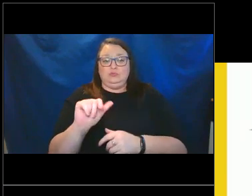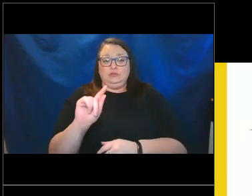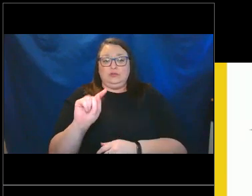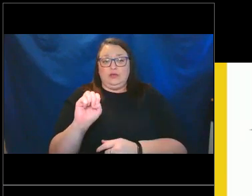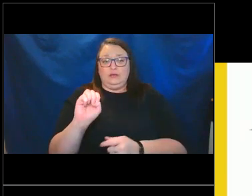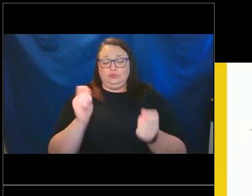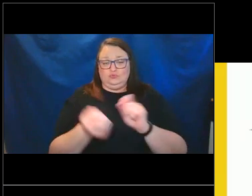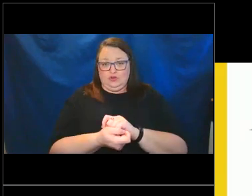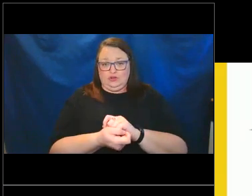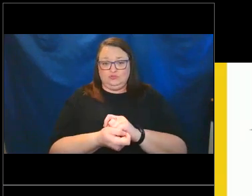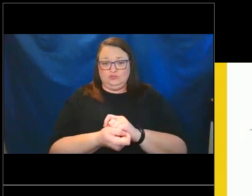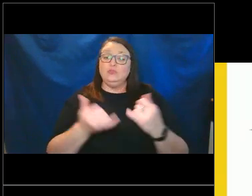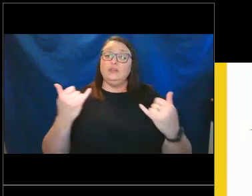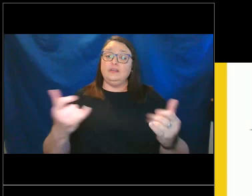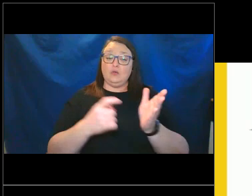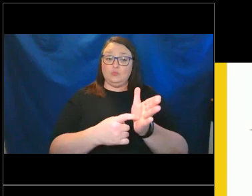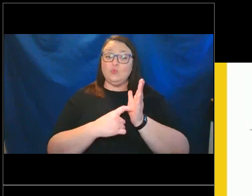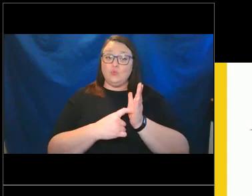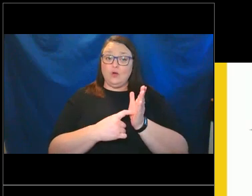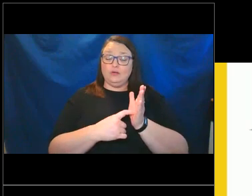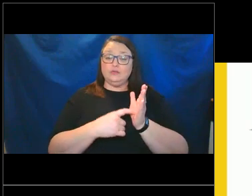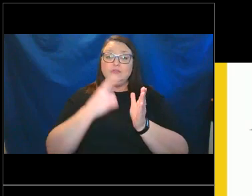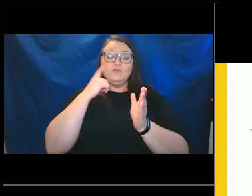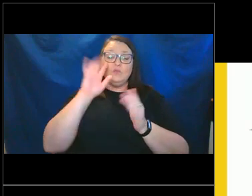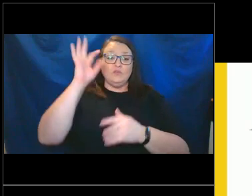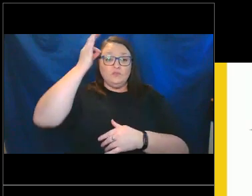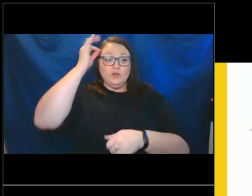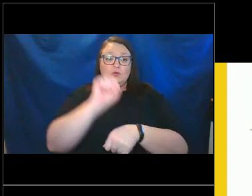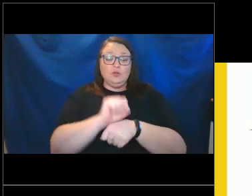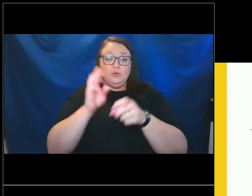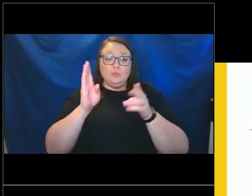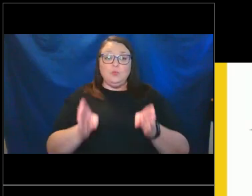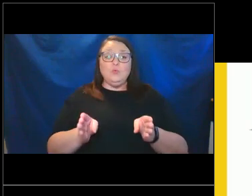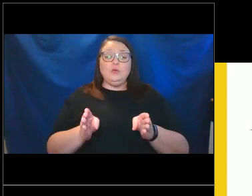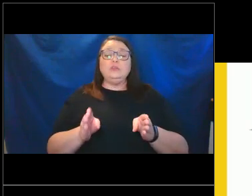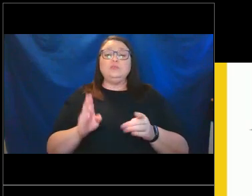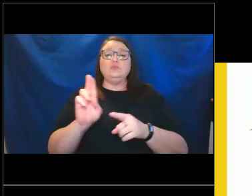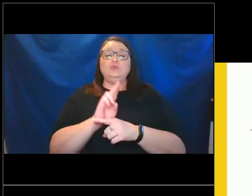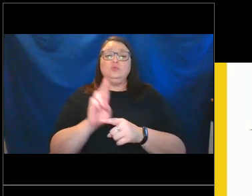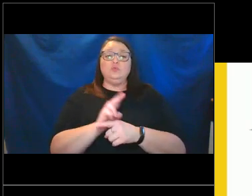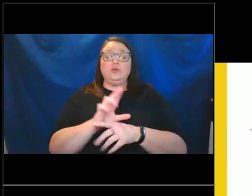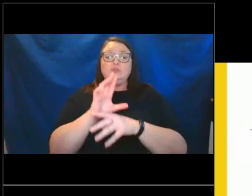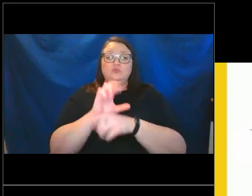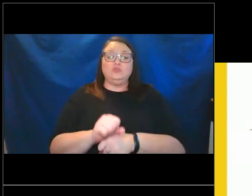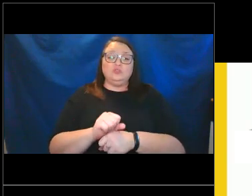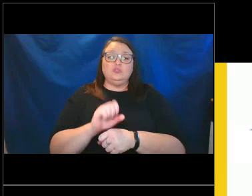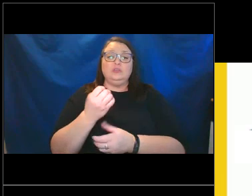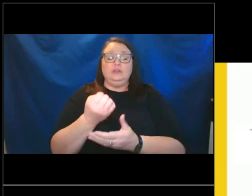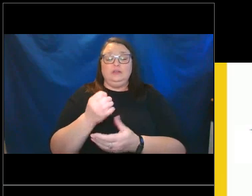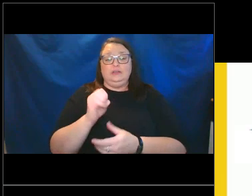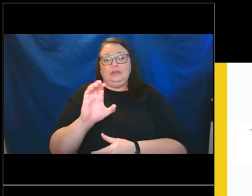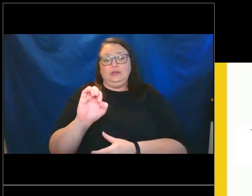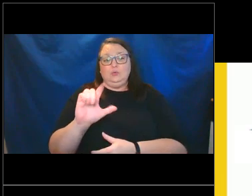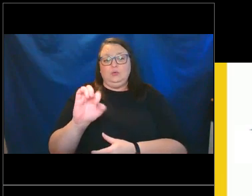It is now required for federal employees to utilize traditional ecological knowledge